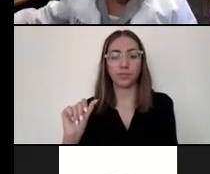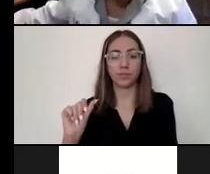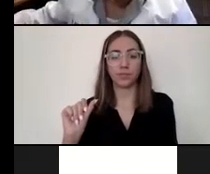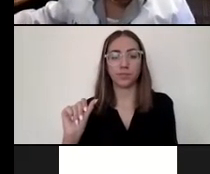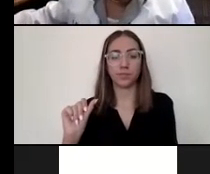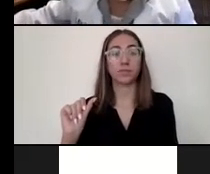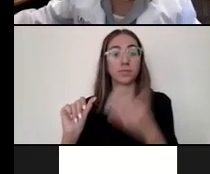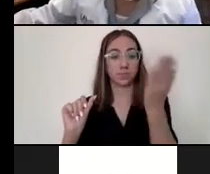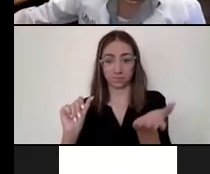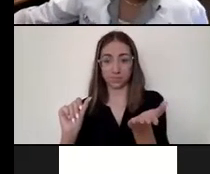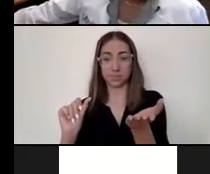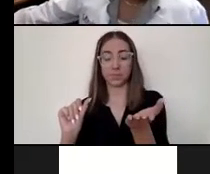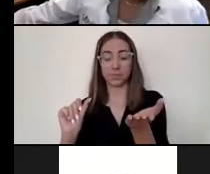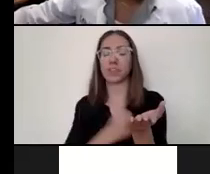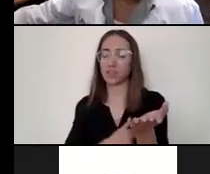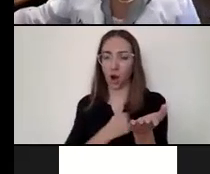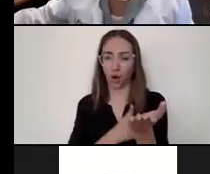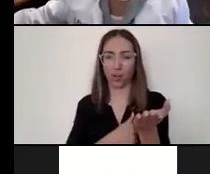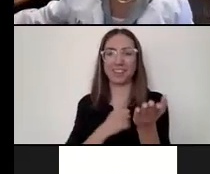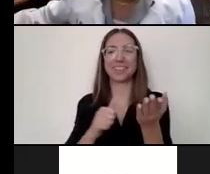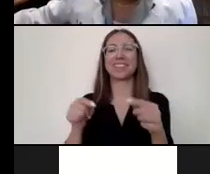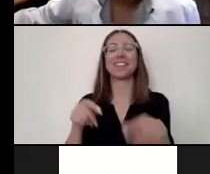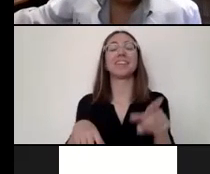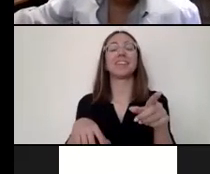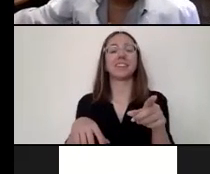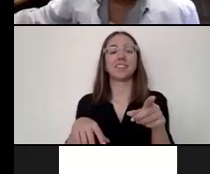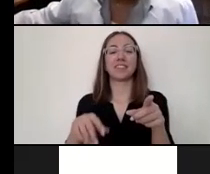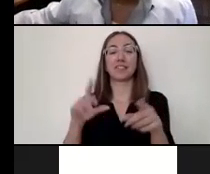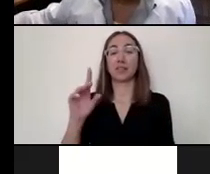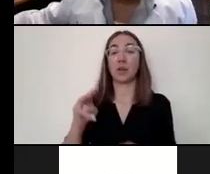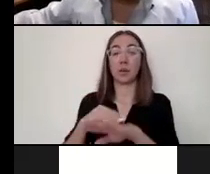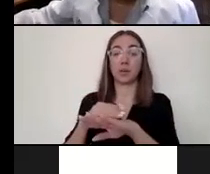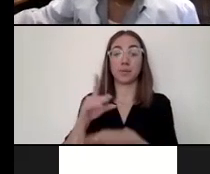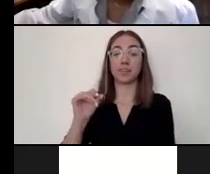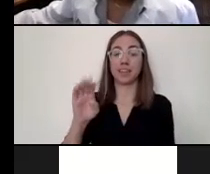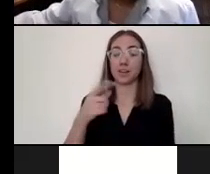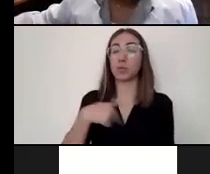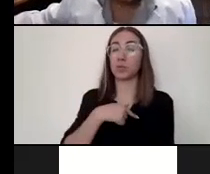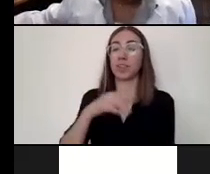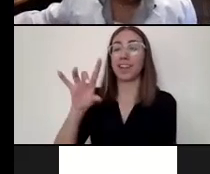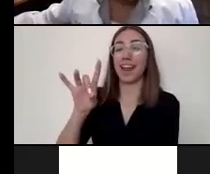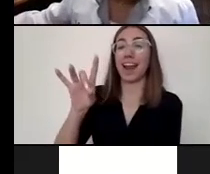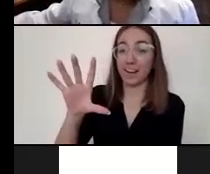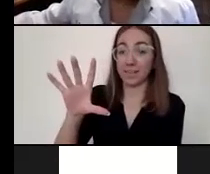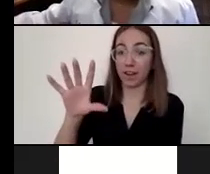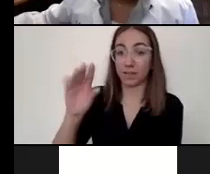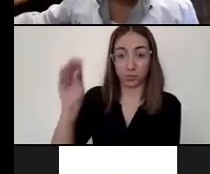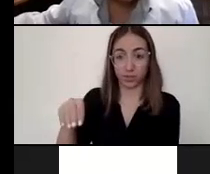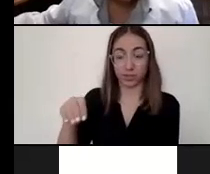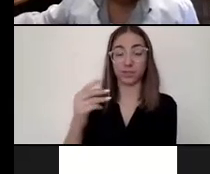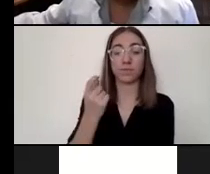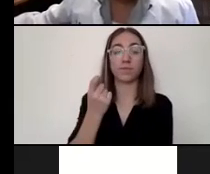when you look at Florida, sorry for that. This is Miami-Dade County. We're actually 85% of those 12 and over. However, I think this is